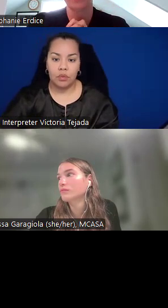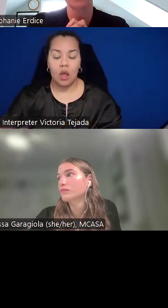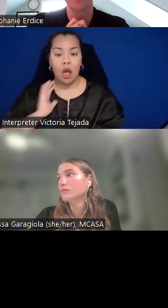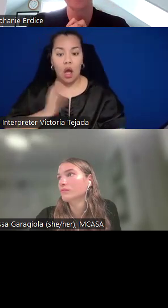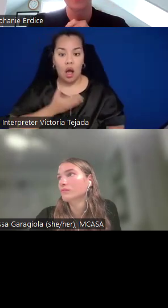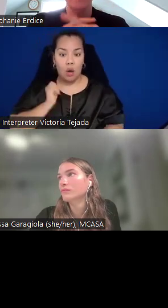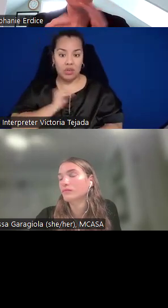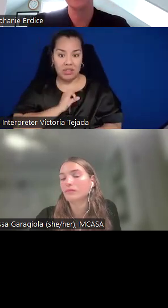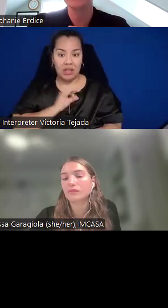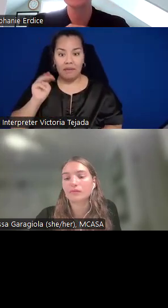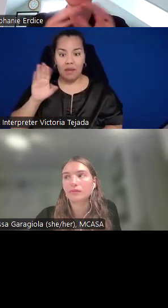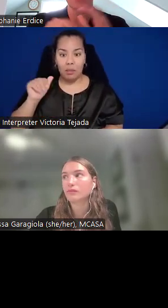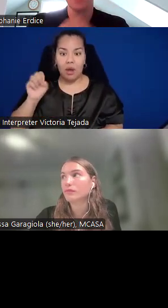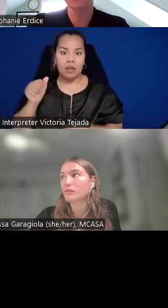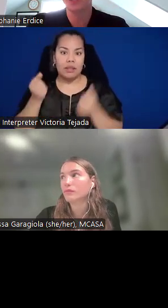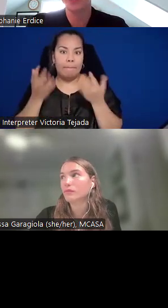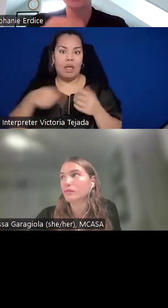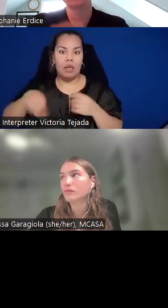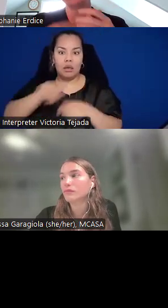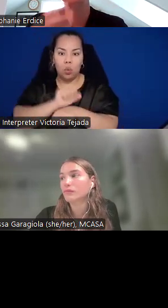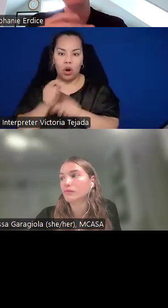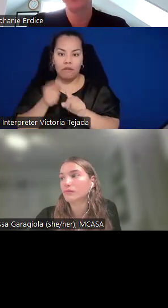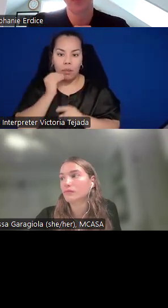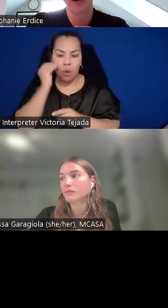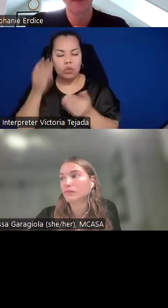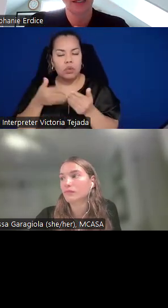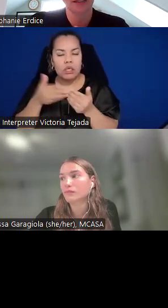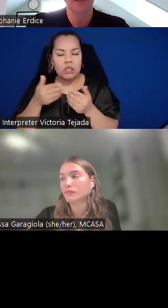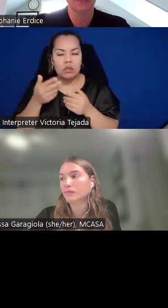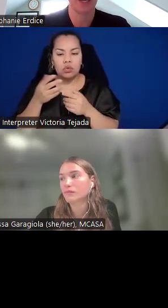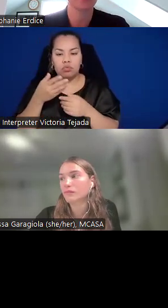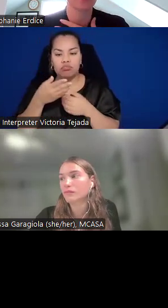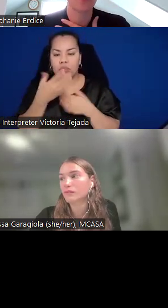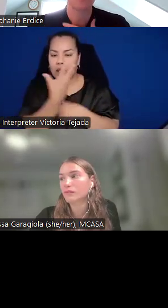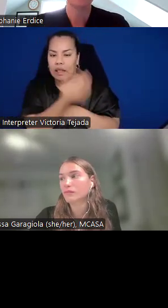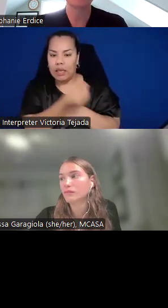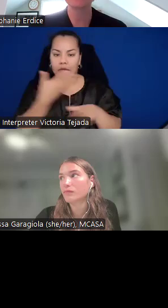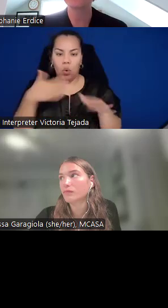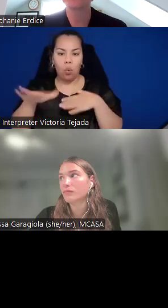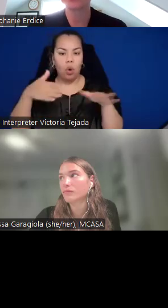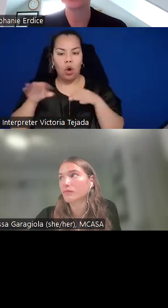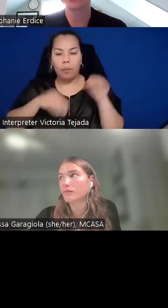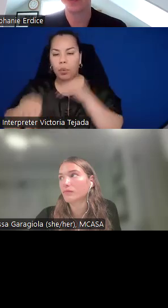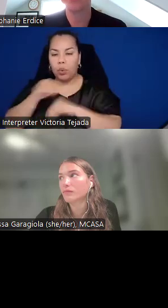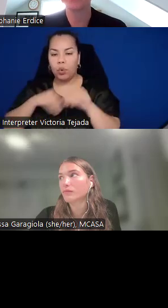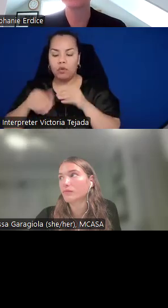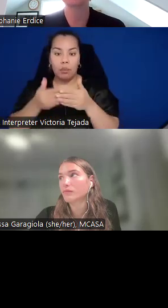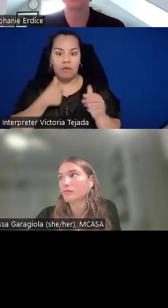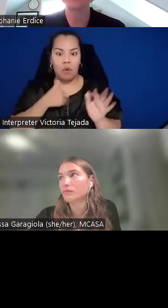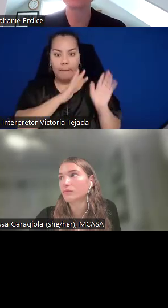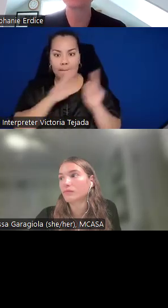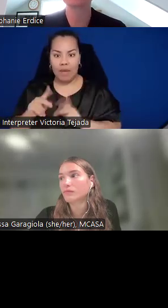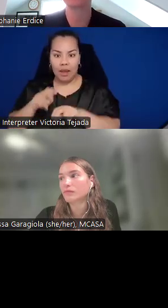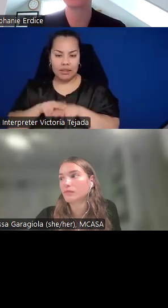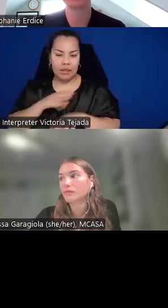walk and get some vitamin D outside or just some movement before I come back and sit at my desk. Planning for professional development.